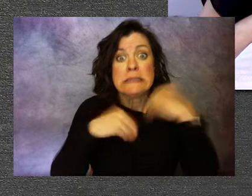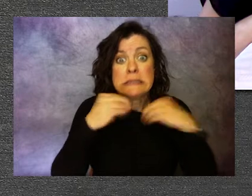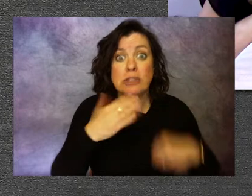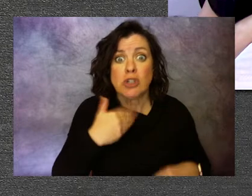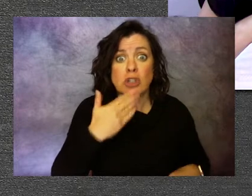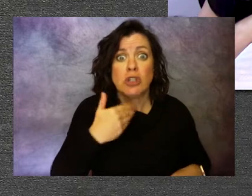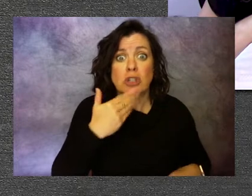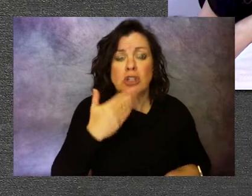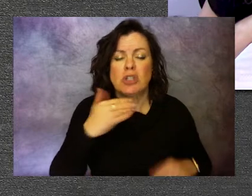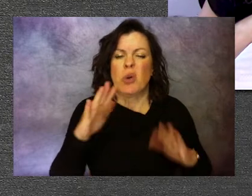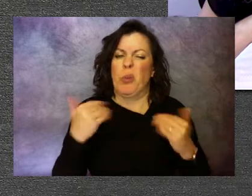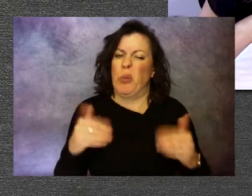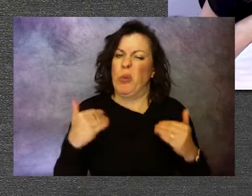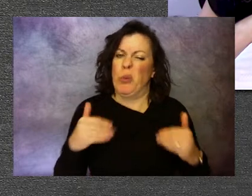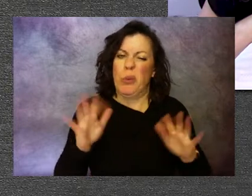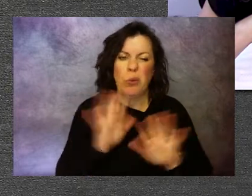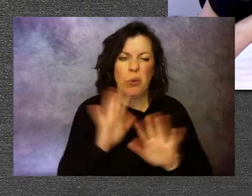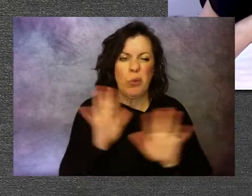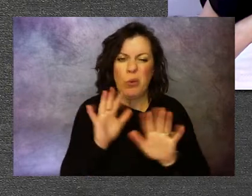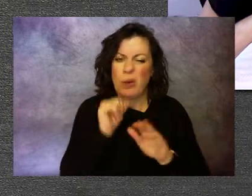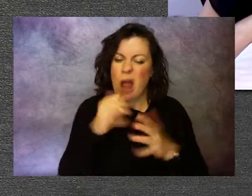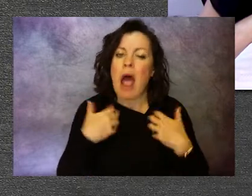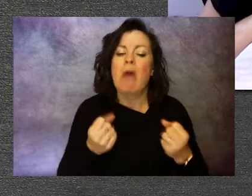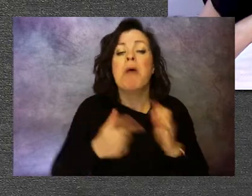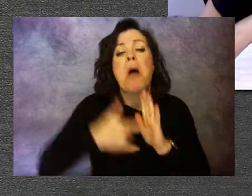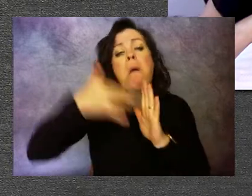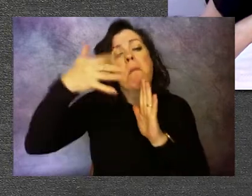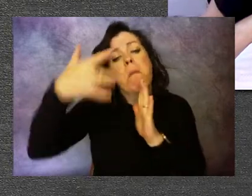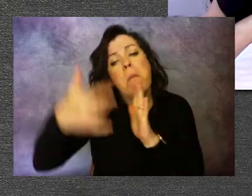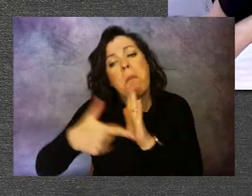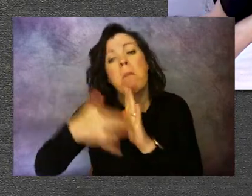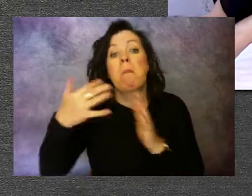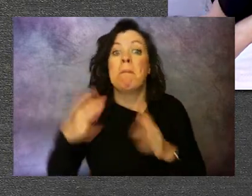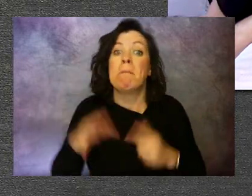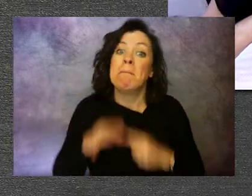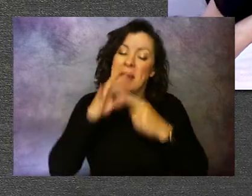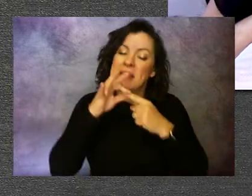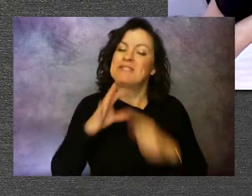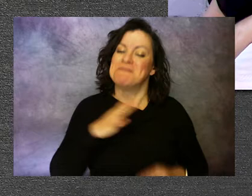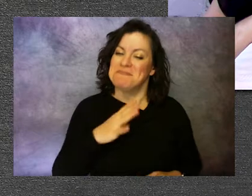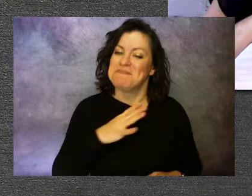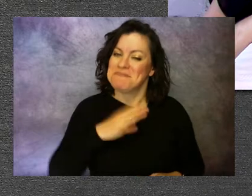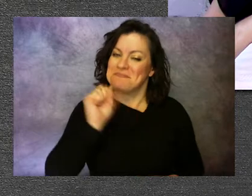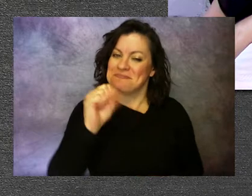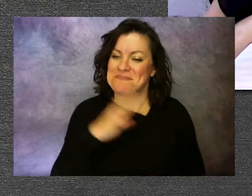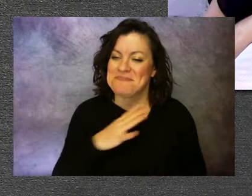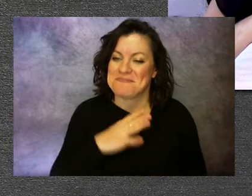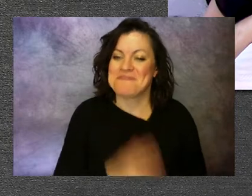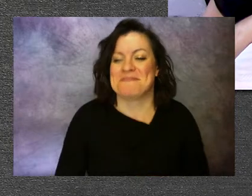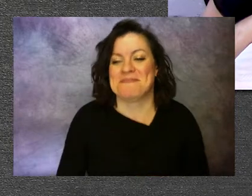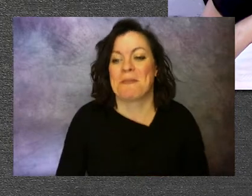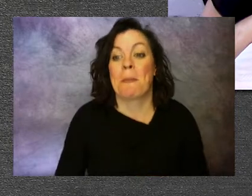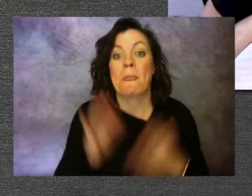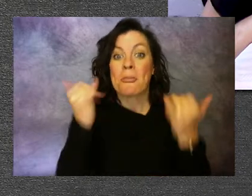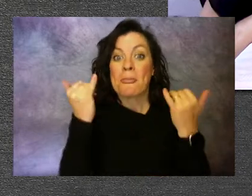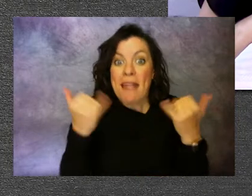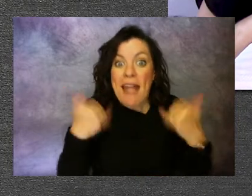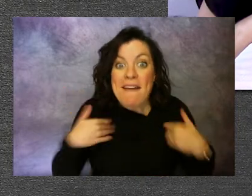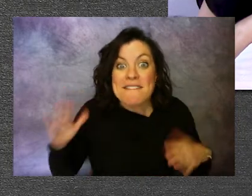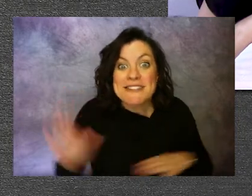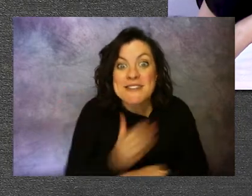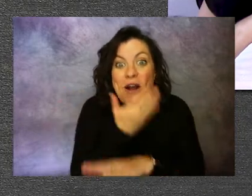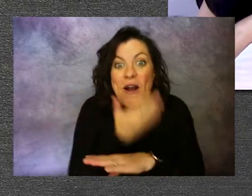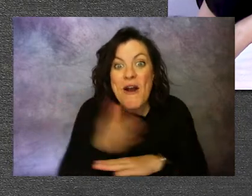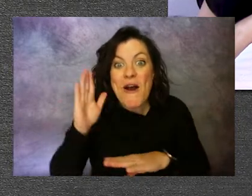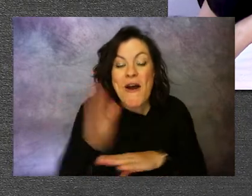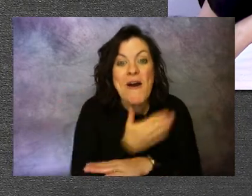not all the time. Not all the time. That's right. Right. I have a little song about brushing our teeth. Do you